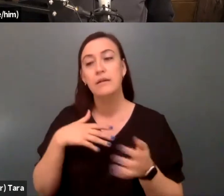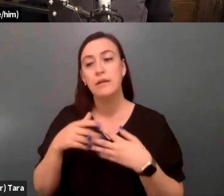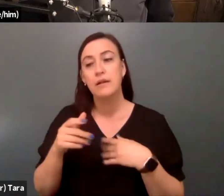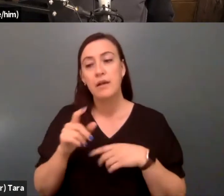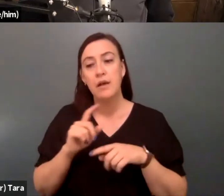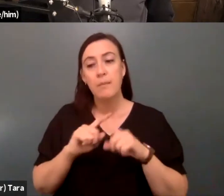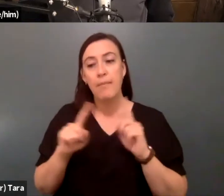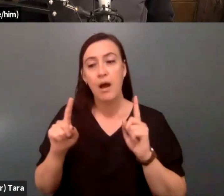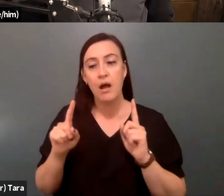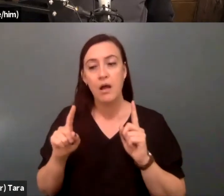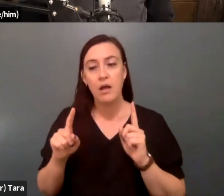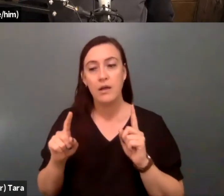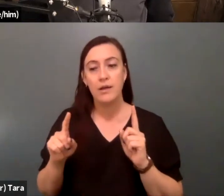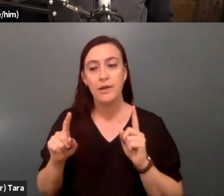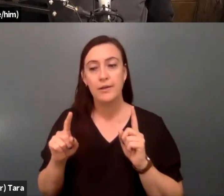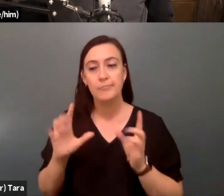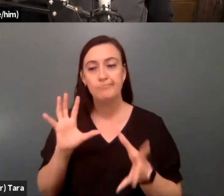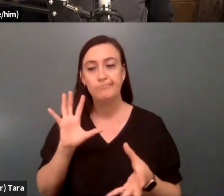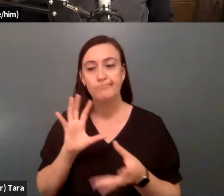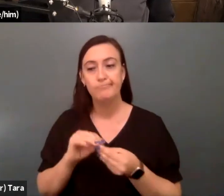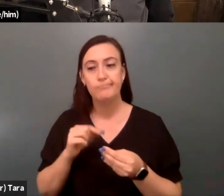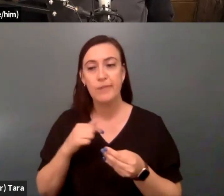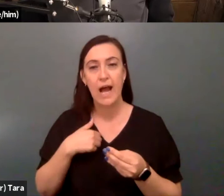what I usually take from this is